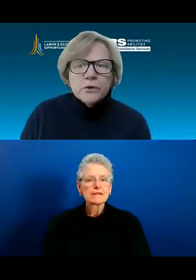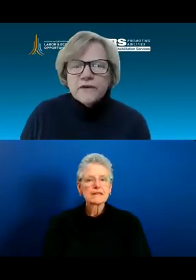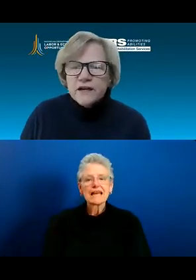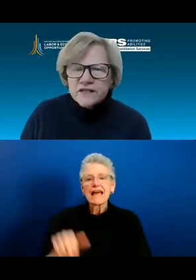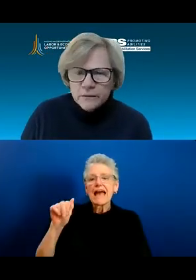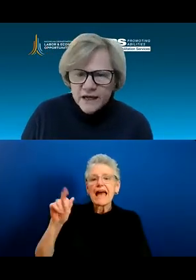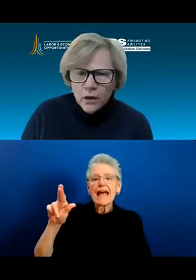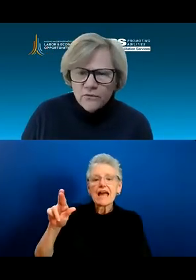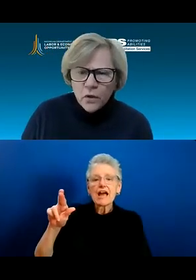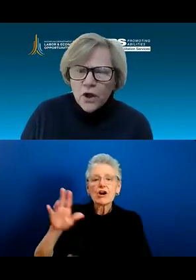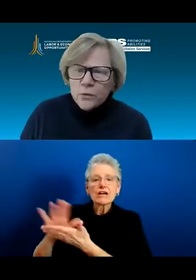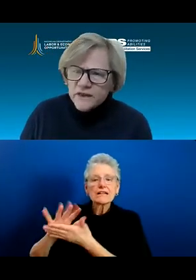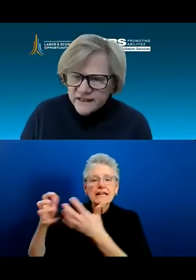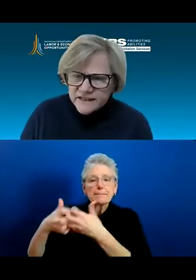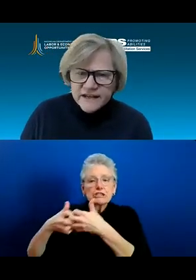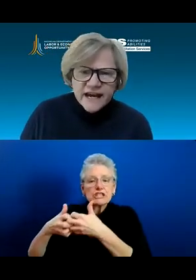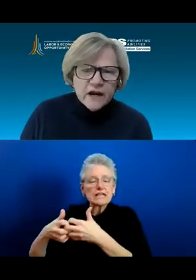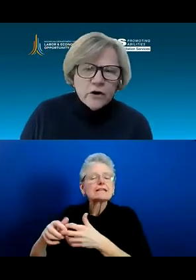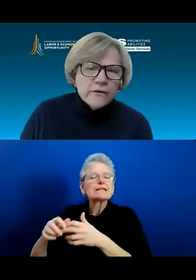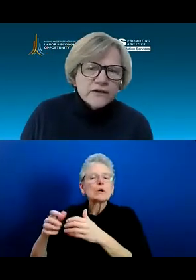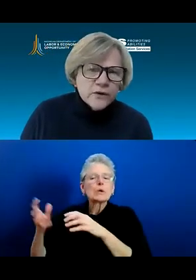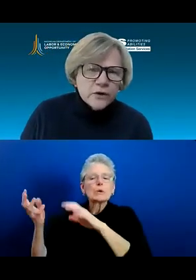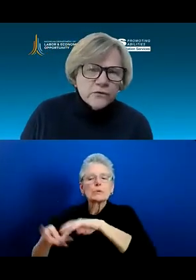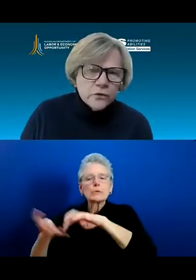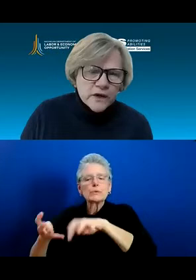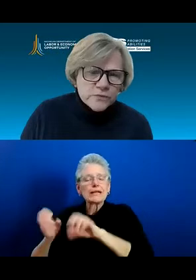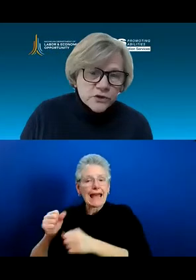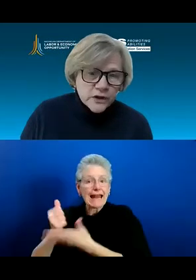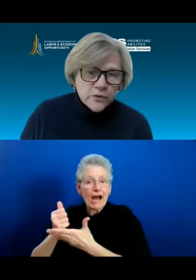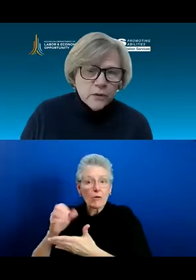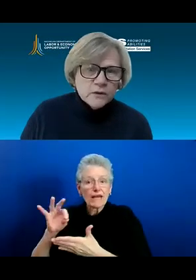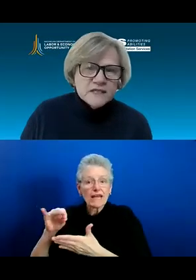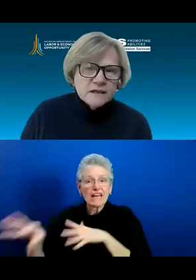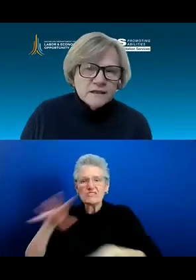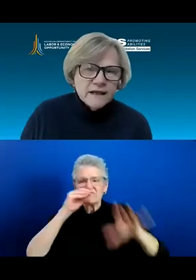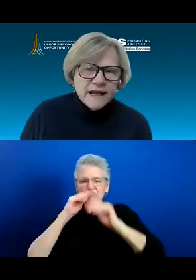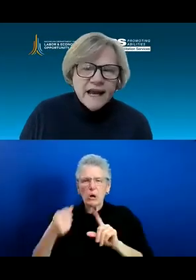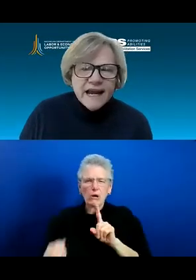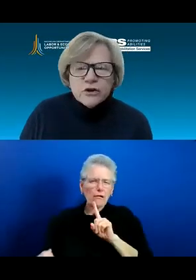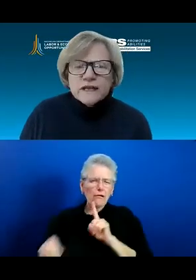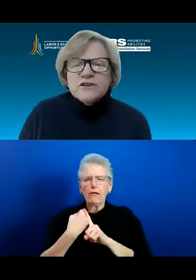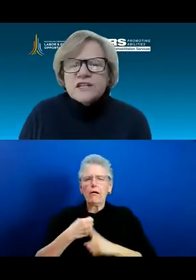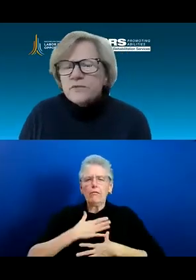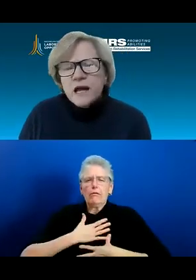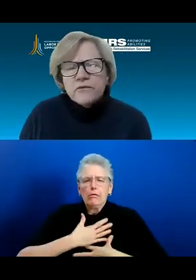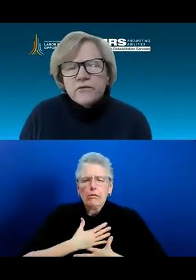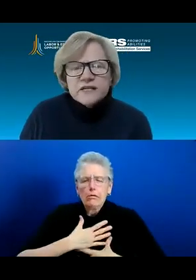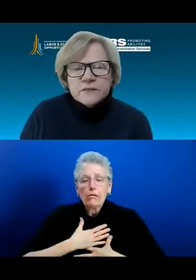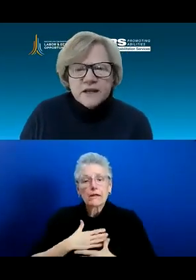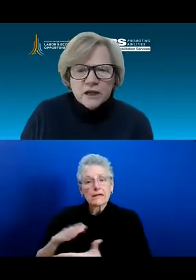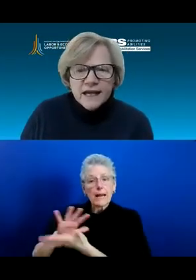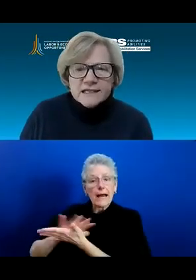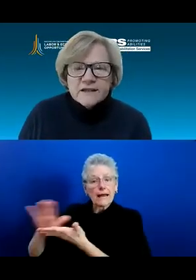and purifiers can be helpful when things in the air are a trigger for respiratory problems. Air cleaners have become